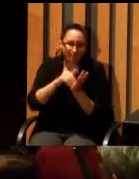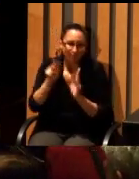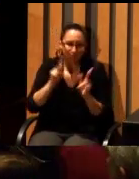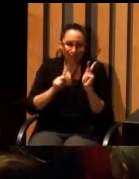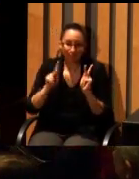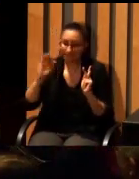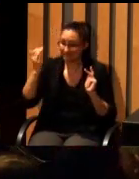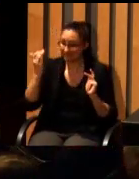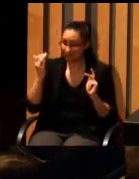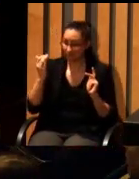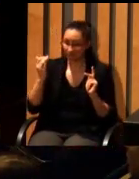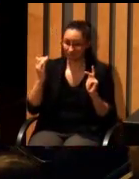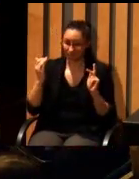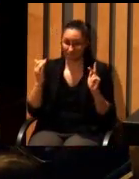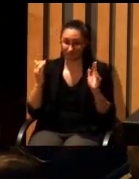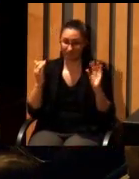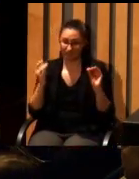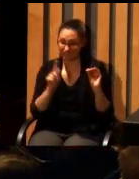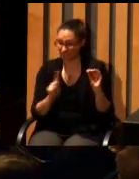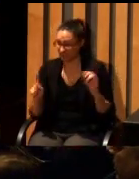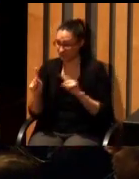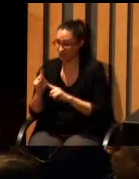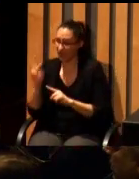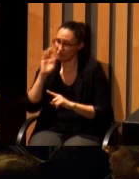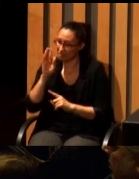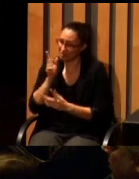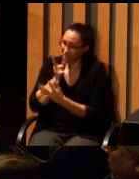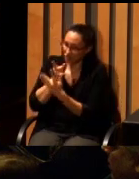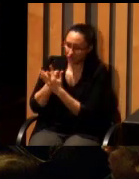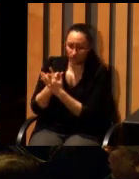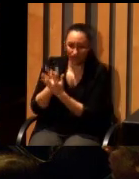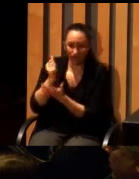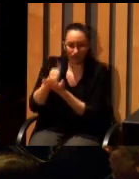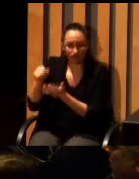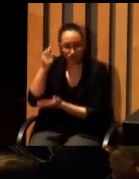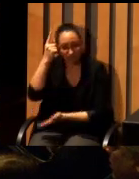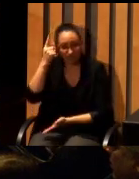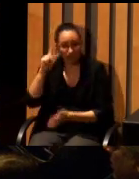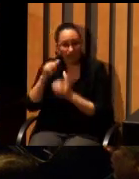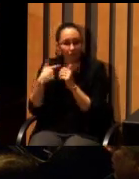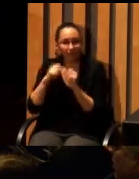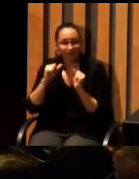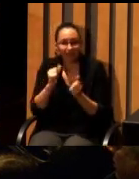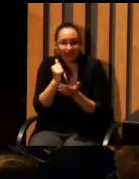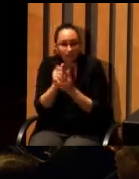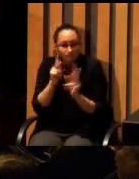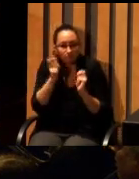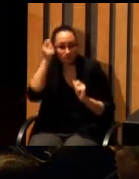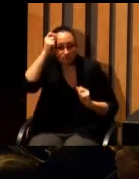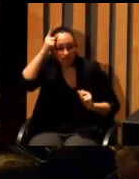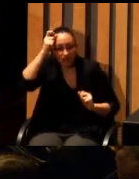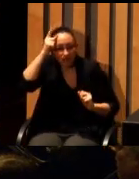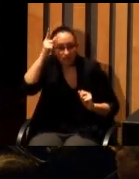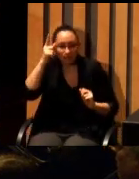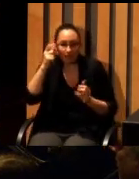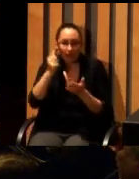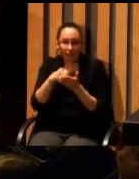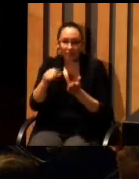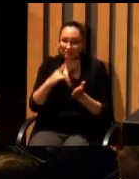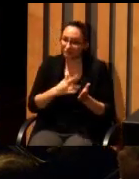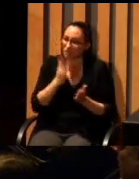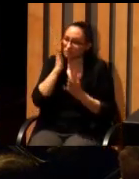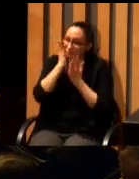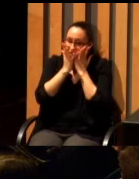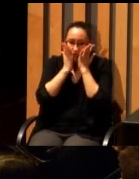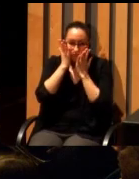one in 50 I'll reach. How do we reach these people? I mean, how do we say something so they do get embarrassed, so